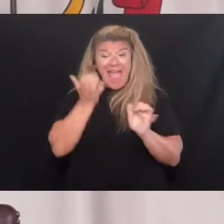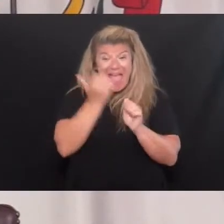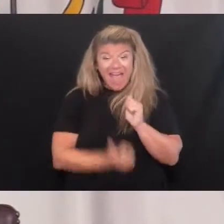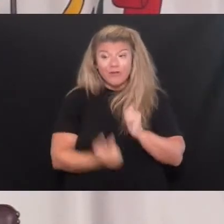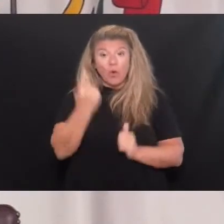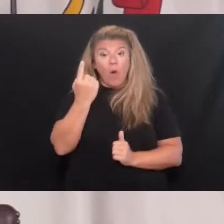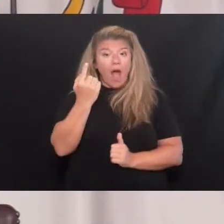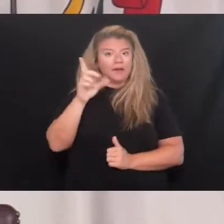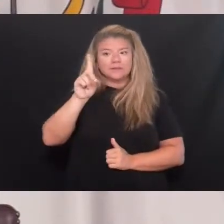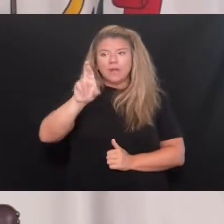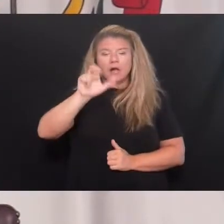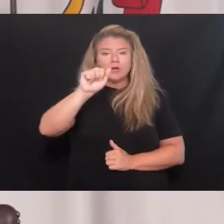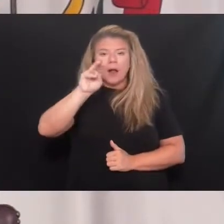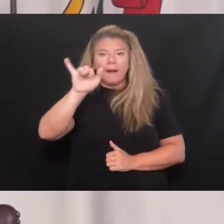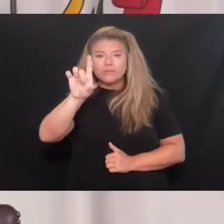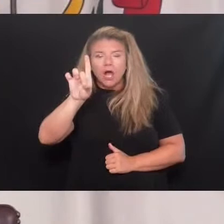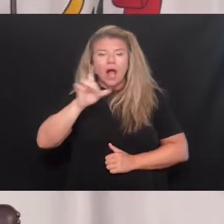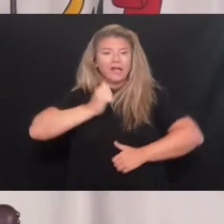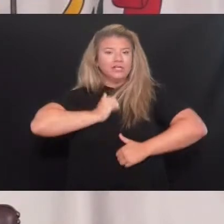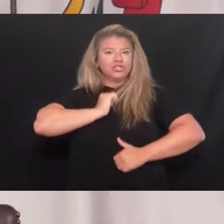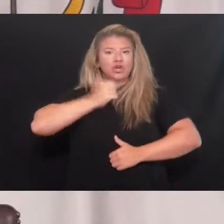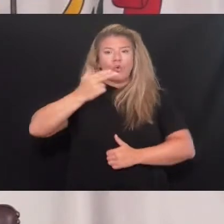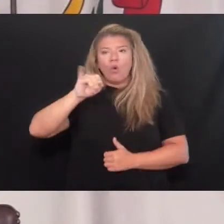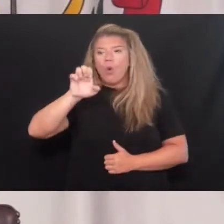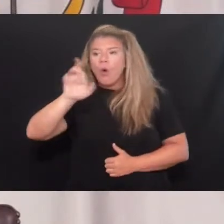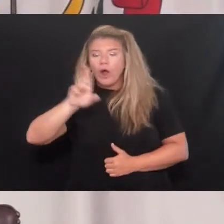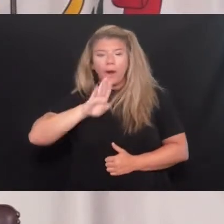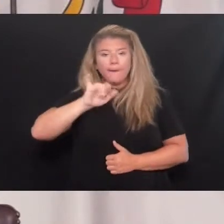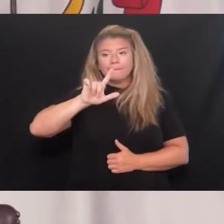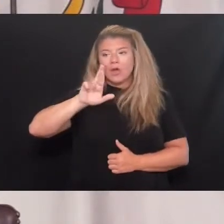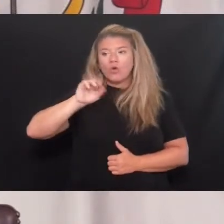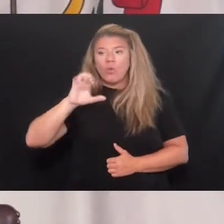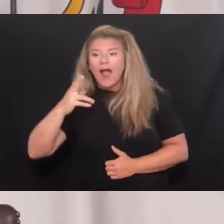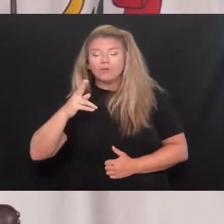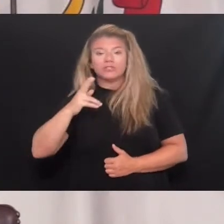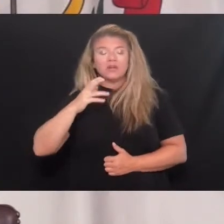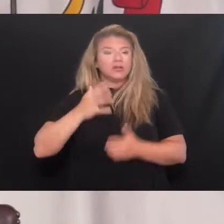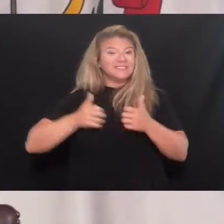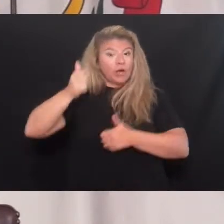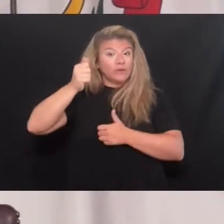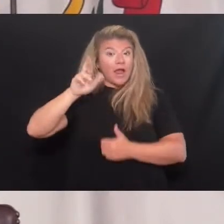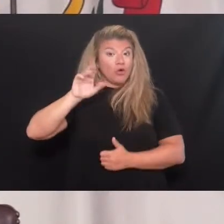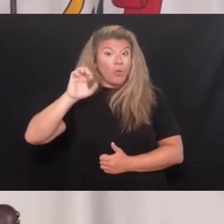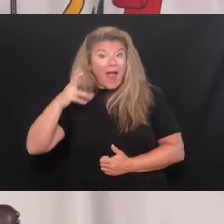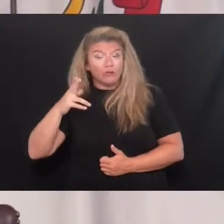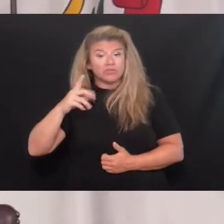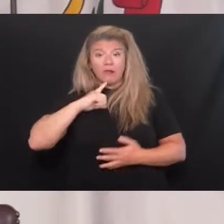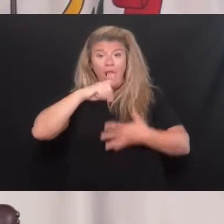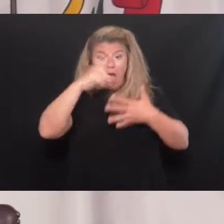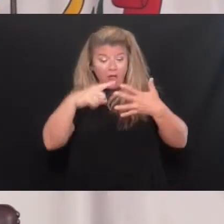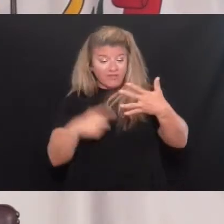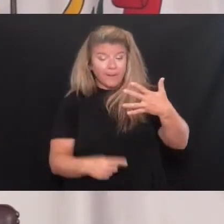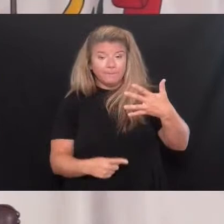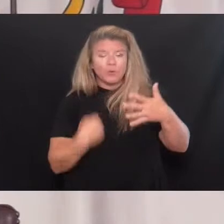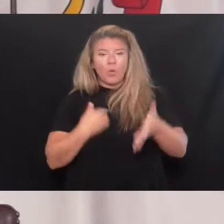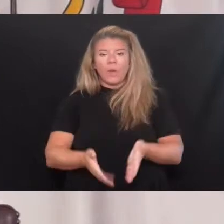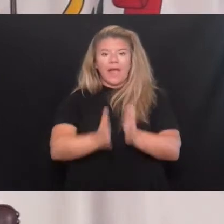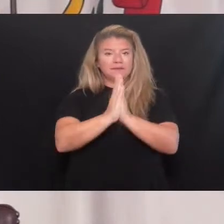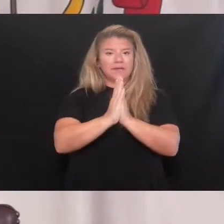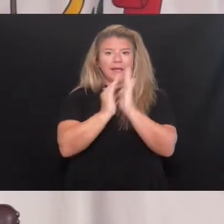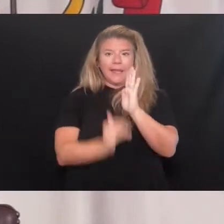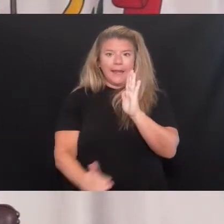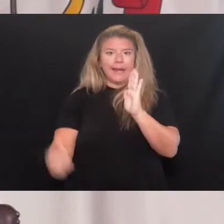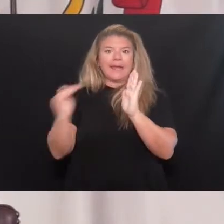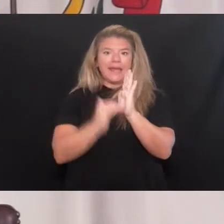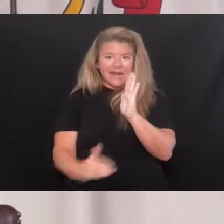Dr. Amjad, you know, General Hoyer, Bill Crouch, Secretary Crouch, on and on, we ask you, you